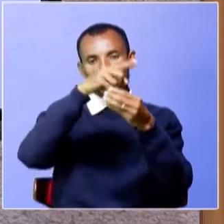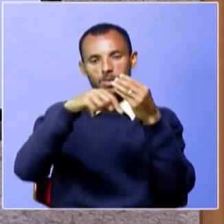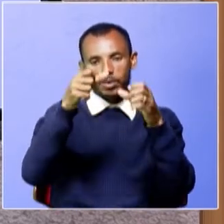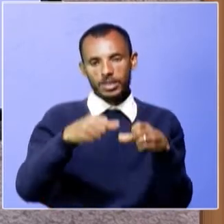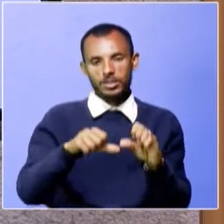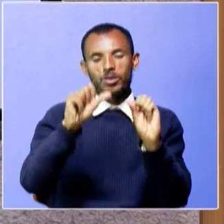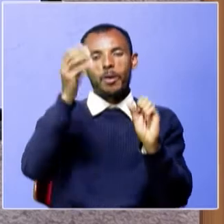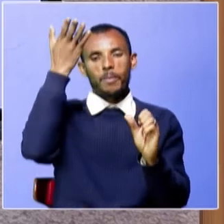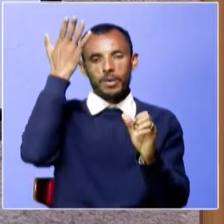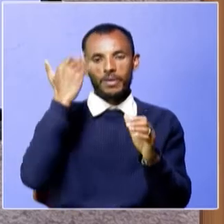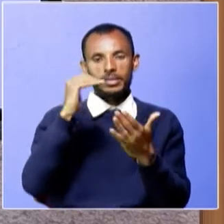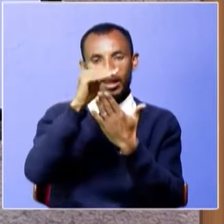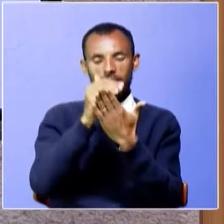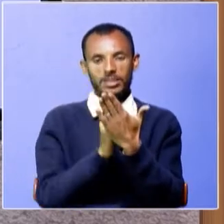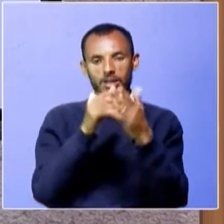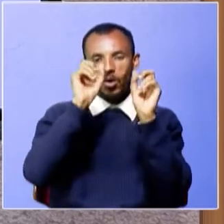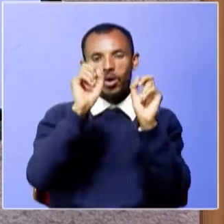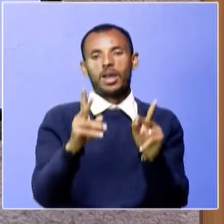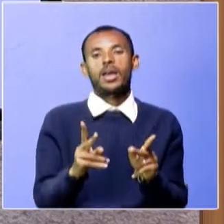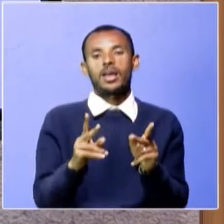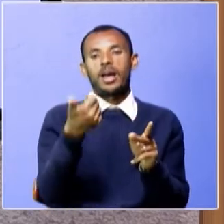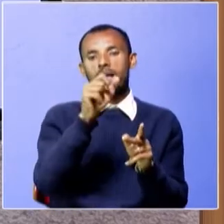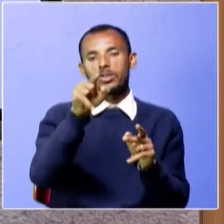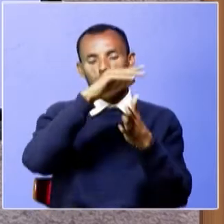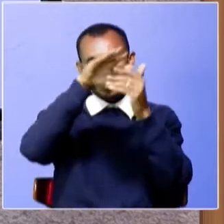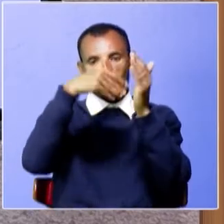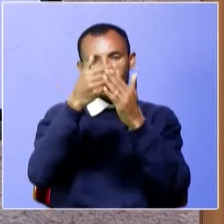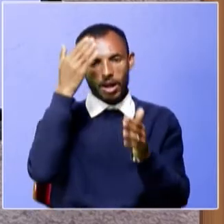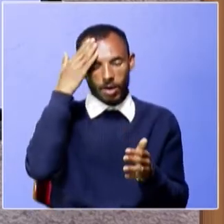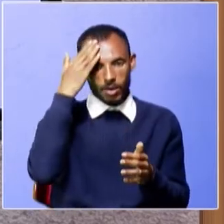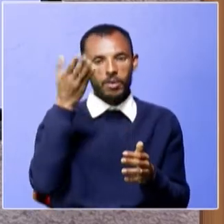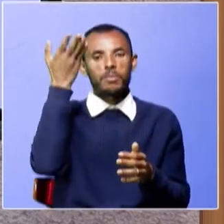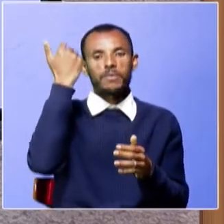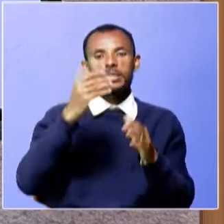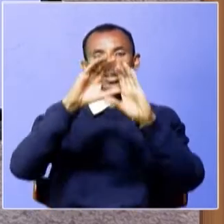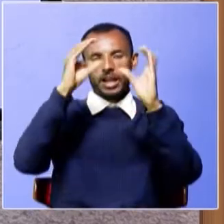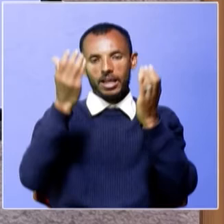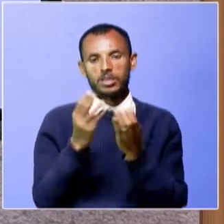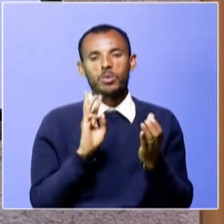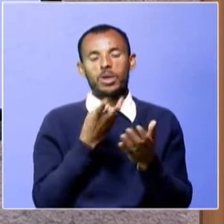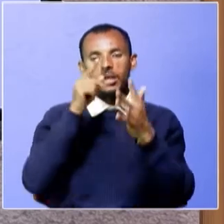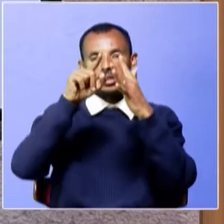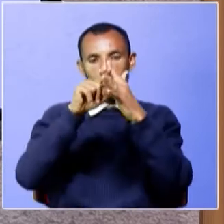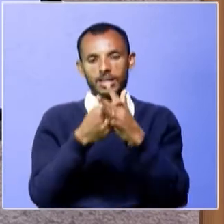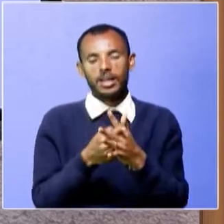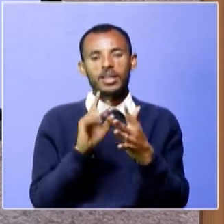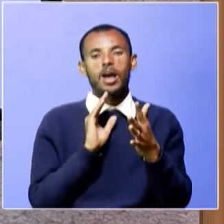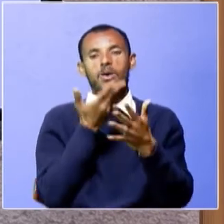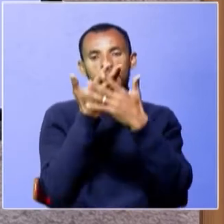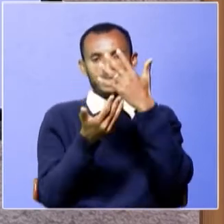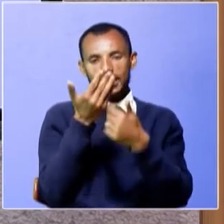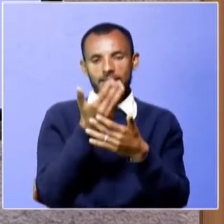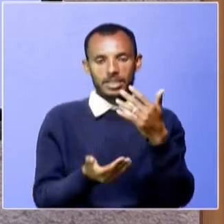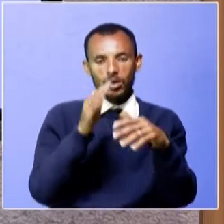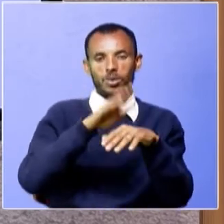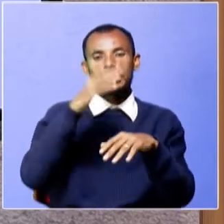continuation of the previous lesson. Okay, as you all know, in our previous lesson we have started our discussion on